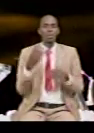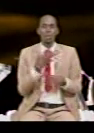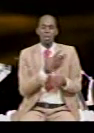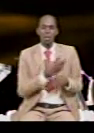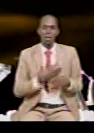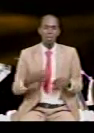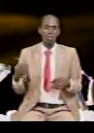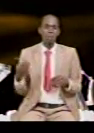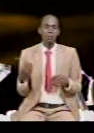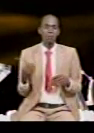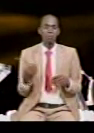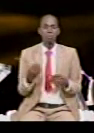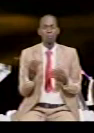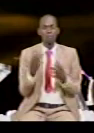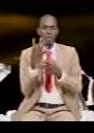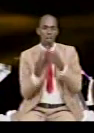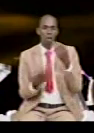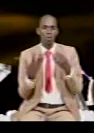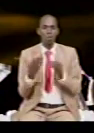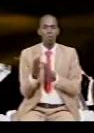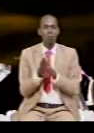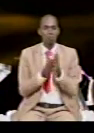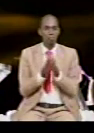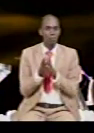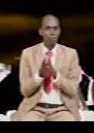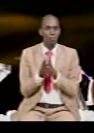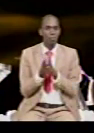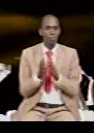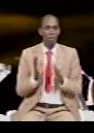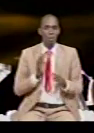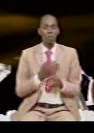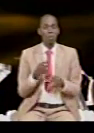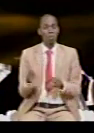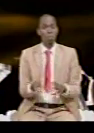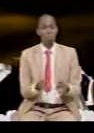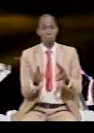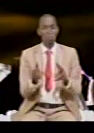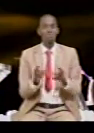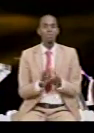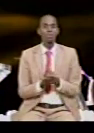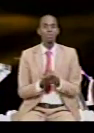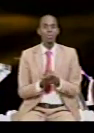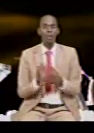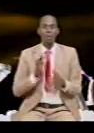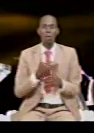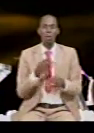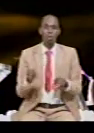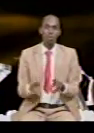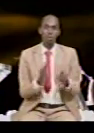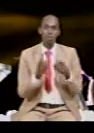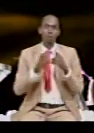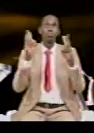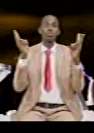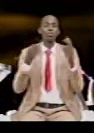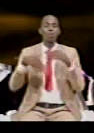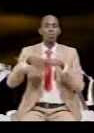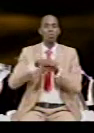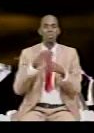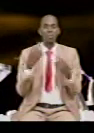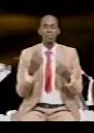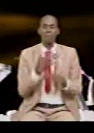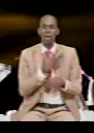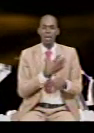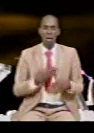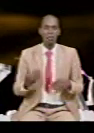before, I will read it again in 2 Corinthians chapter 2, verse 14. There, the Bible